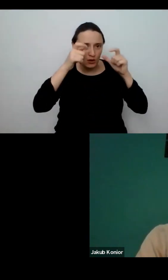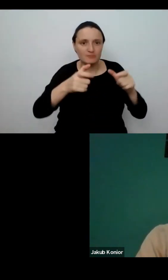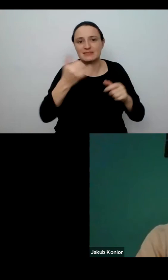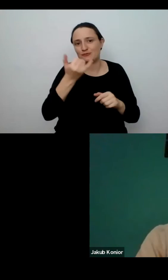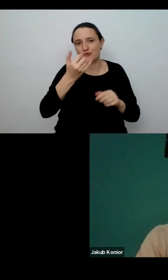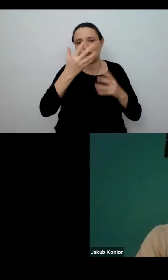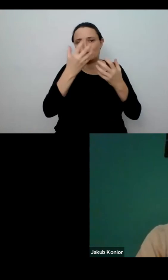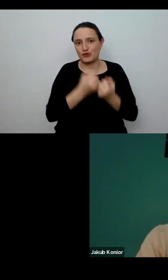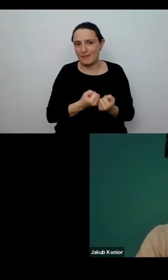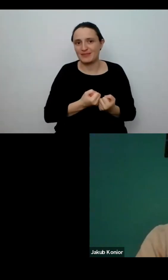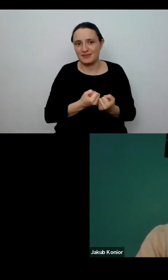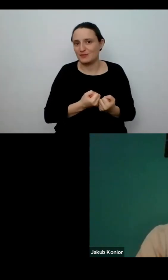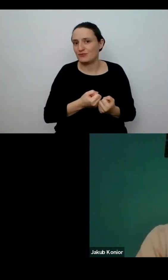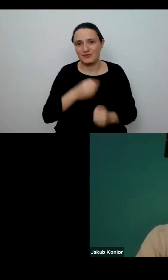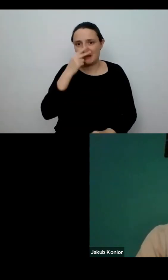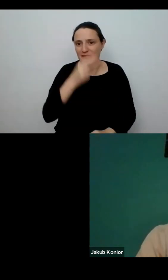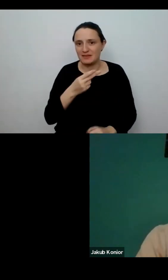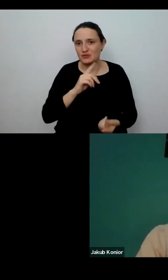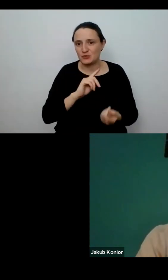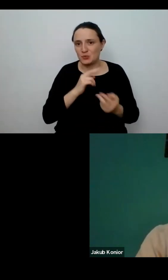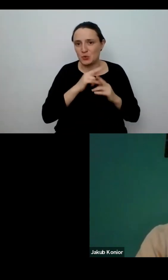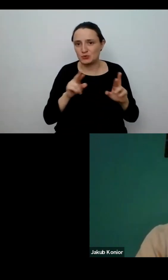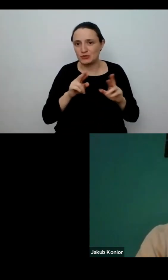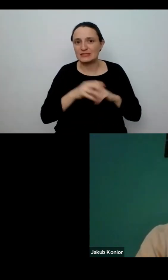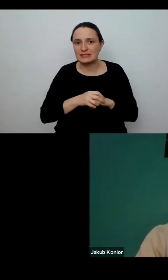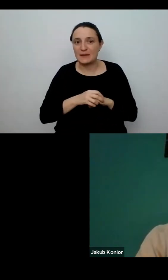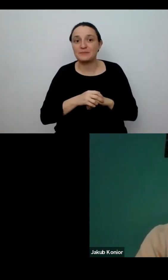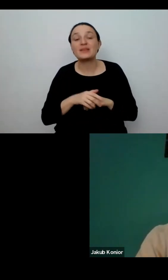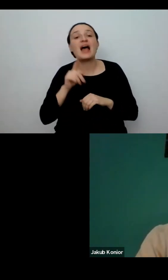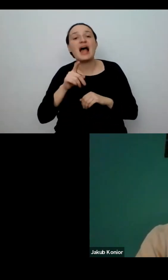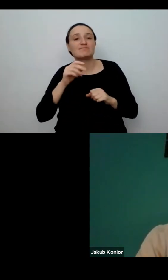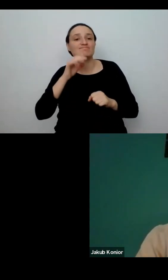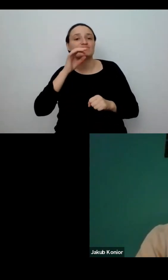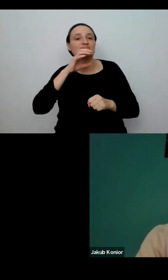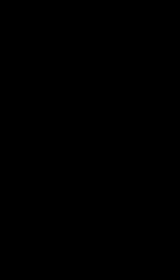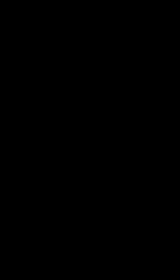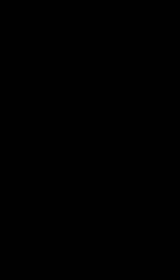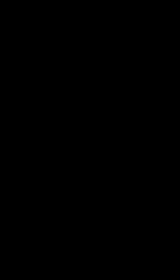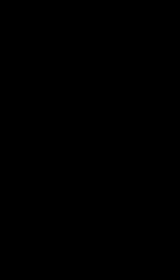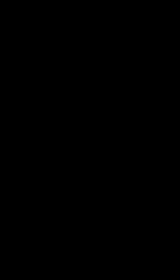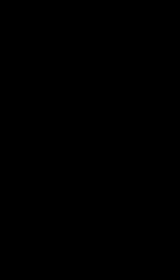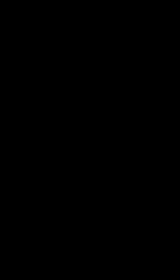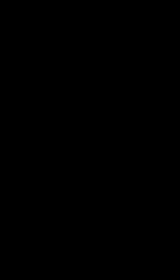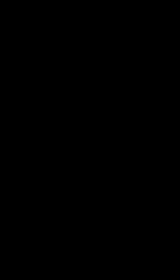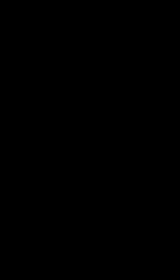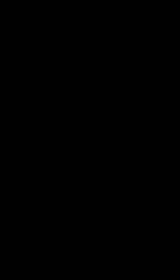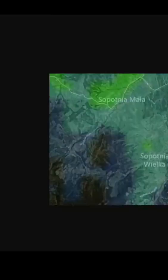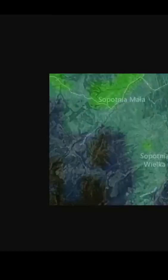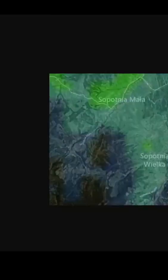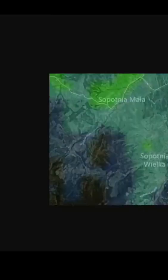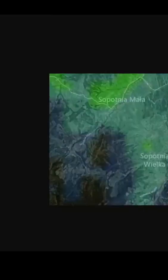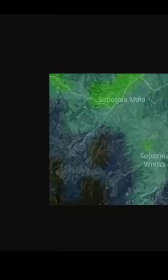the satellite is very insensitive to blue light, it is quite